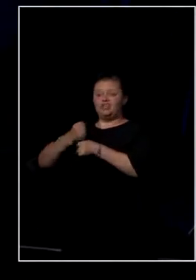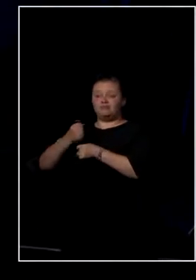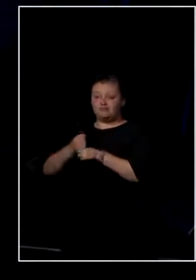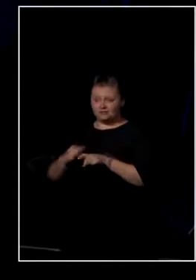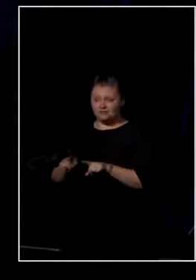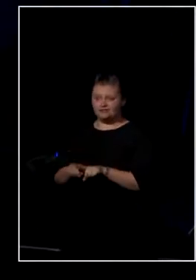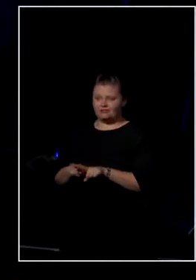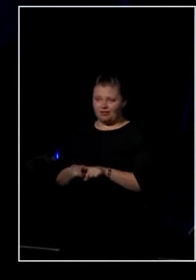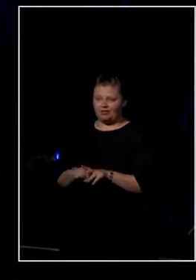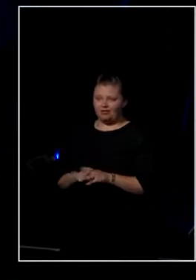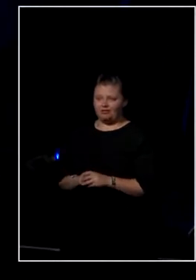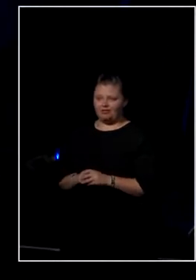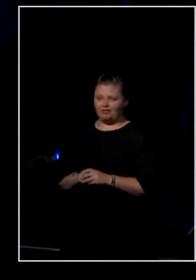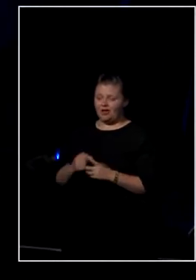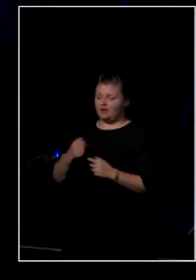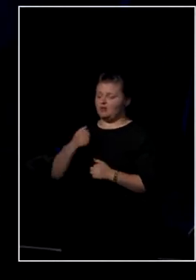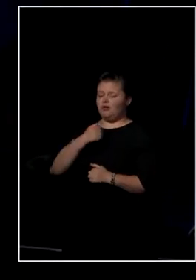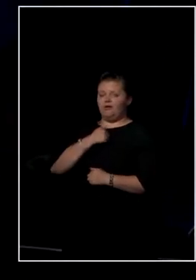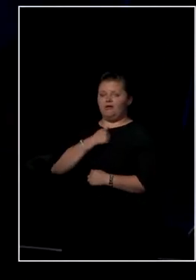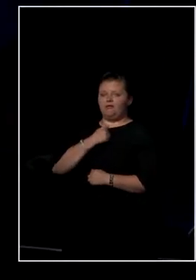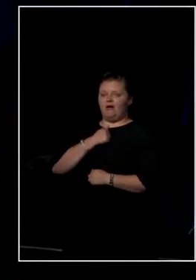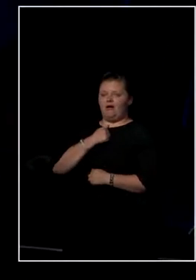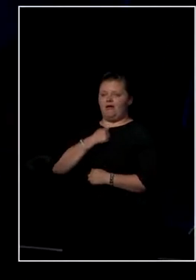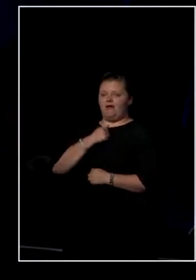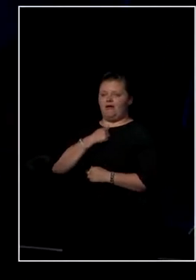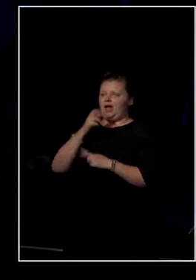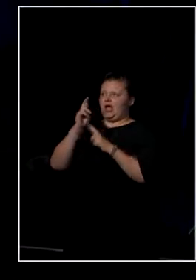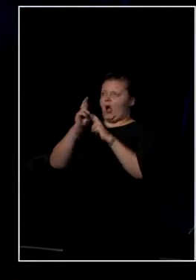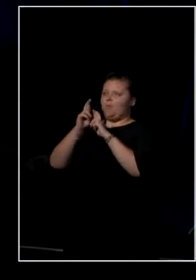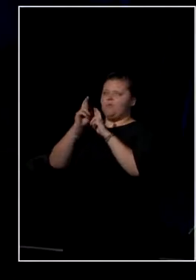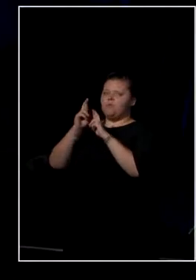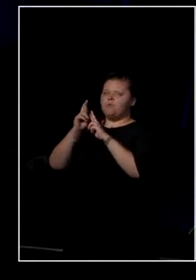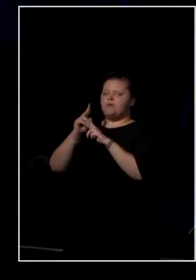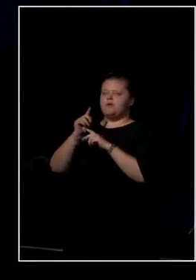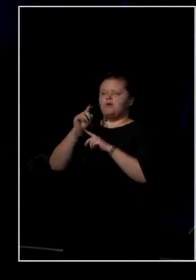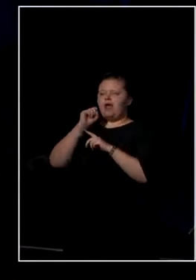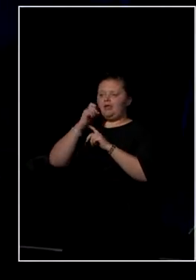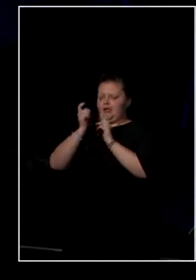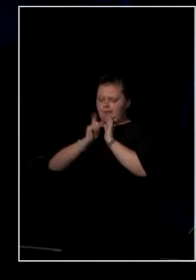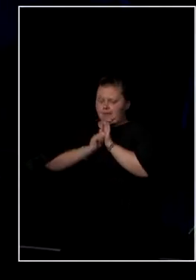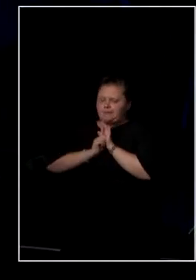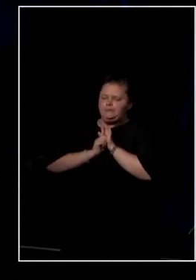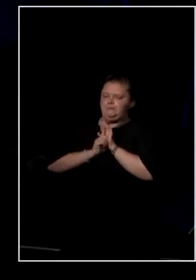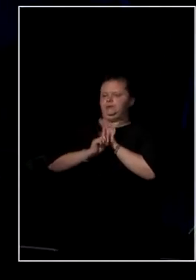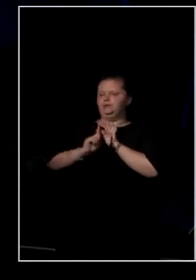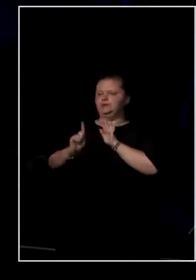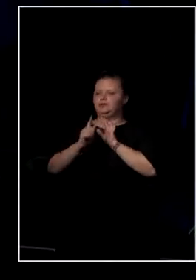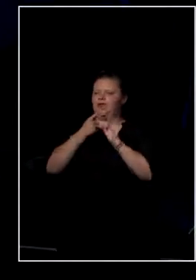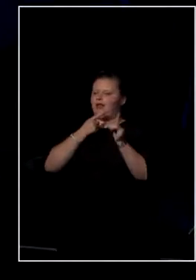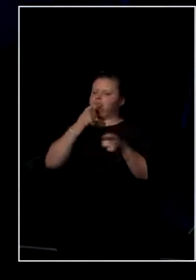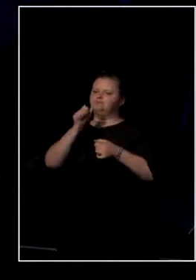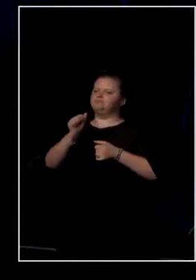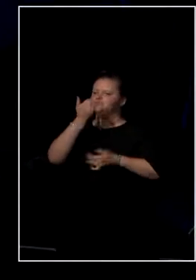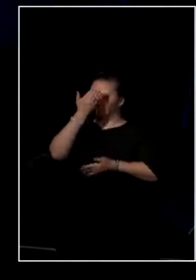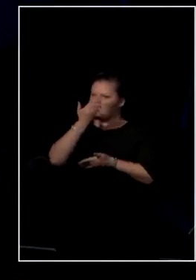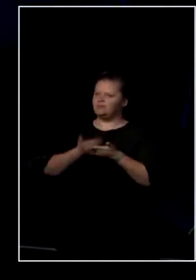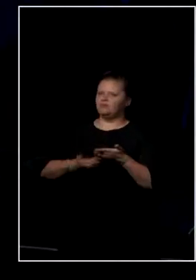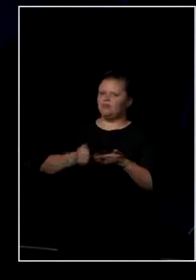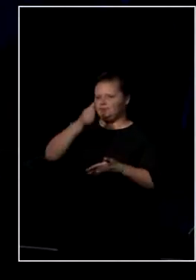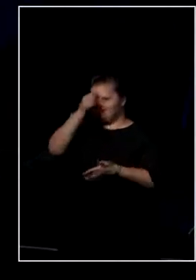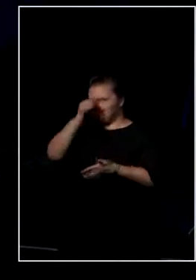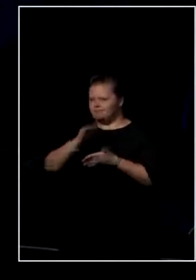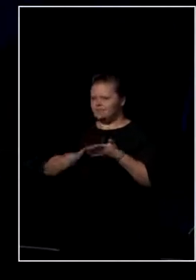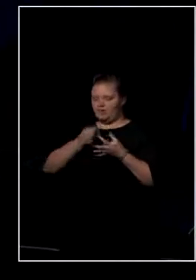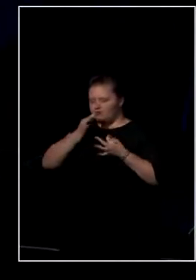well, that I'm hoping that they will come forward and tell their stories about